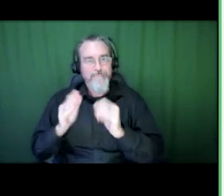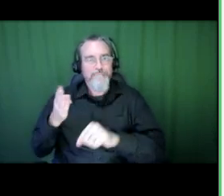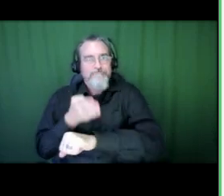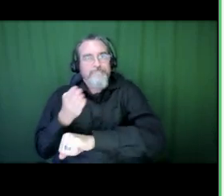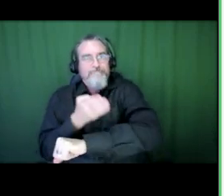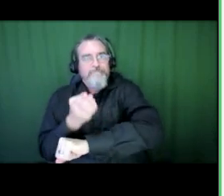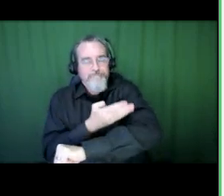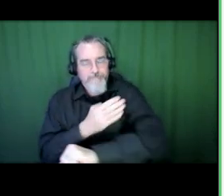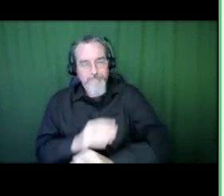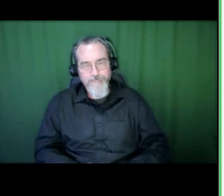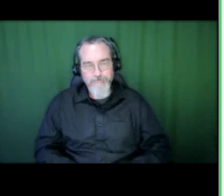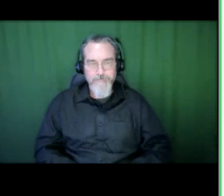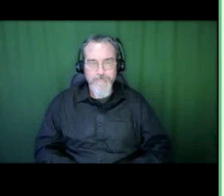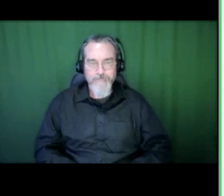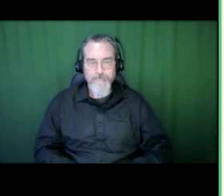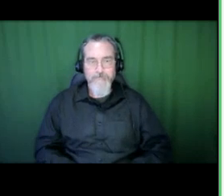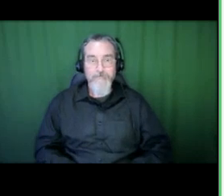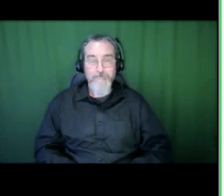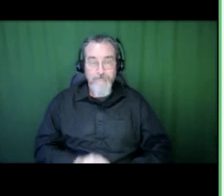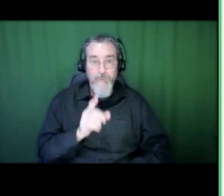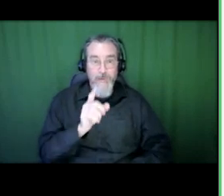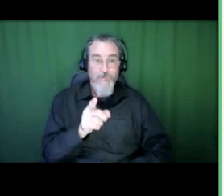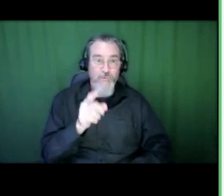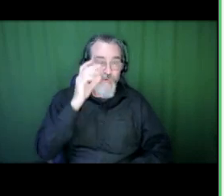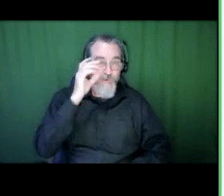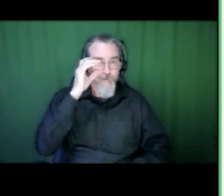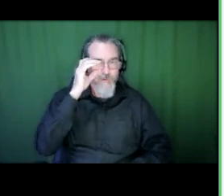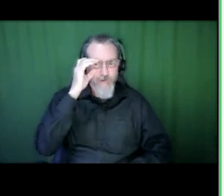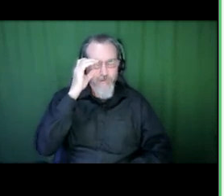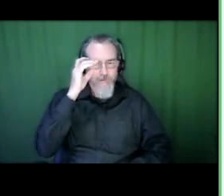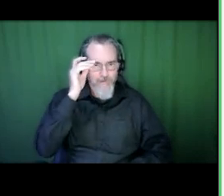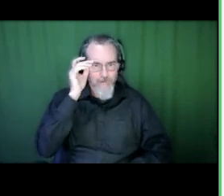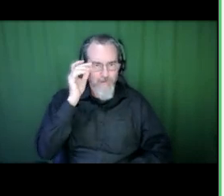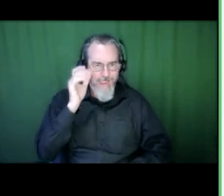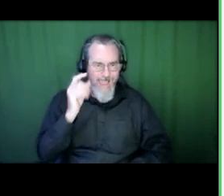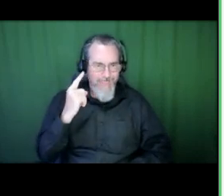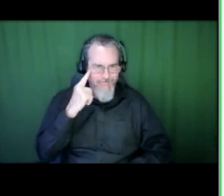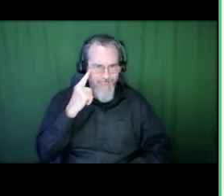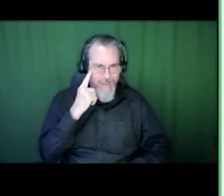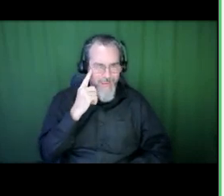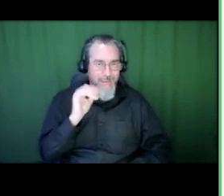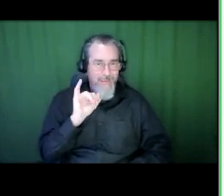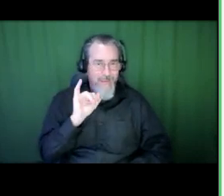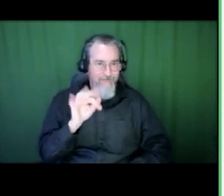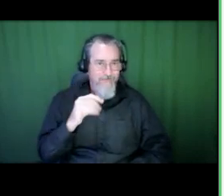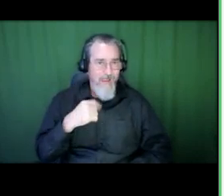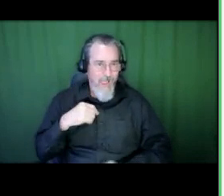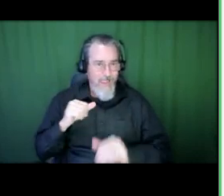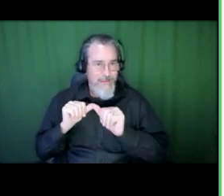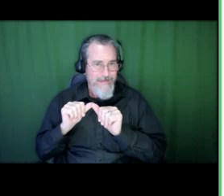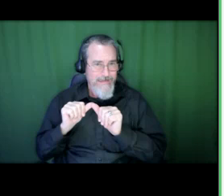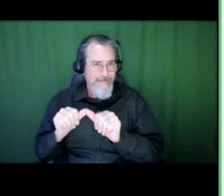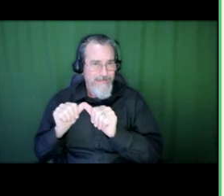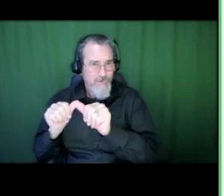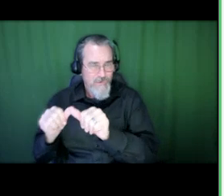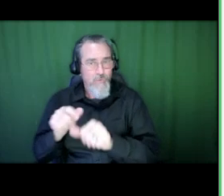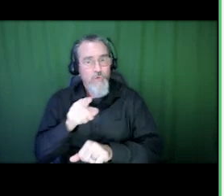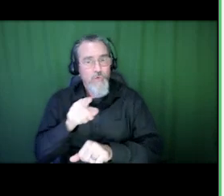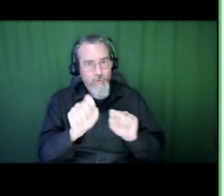You will be able to fill in response. I think if I move on, you still be able to fill in responses at your own